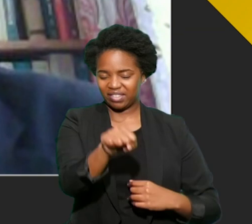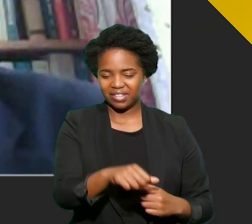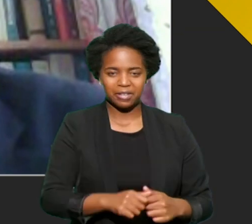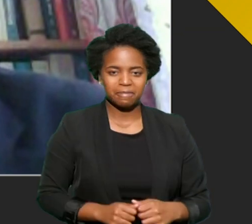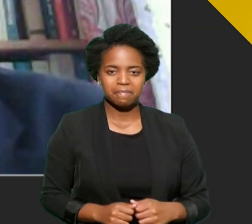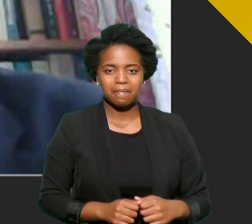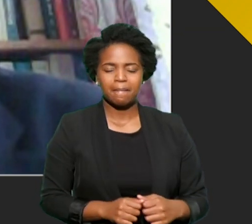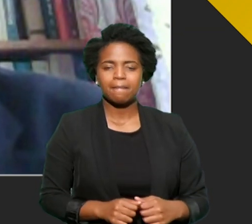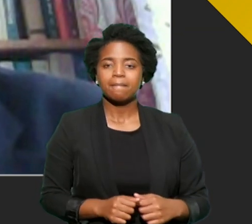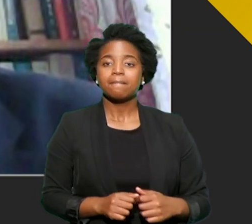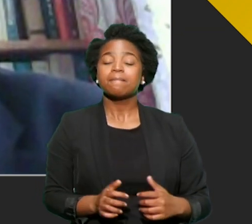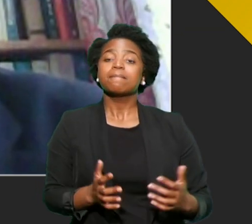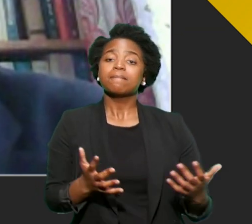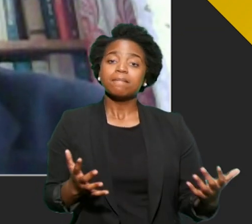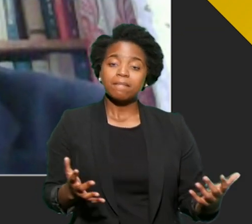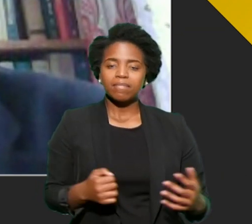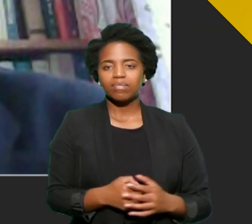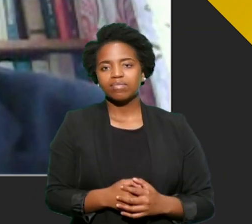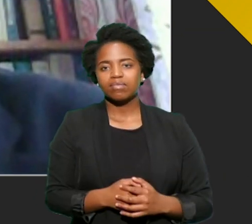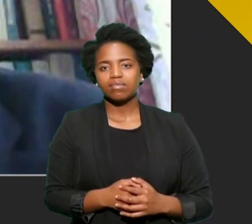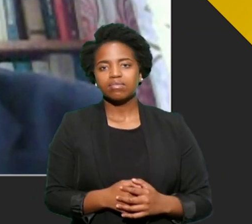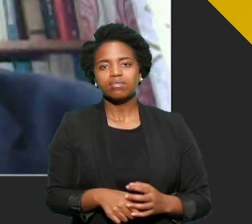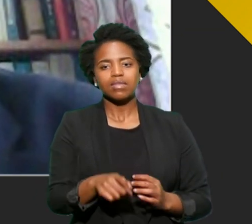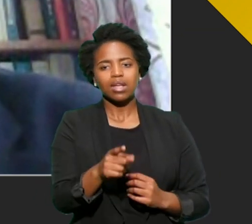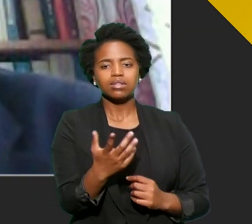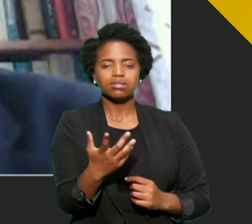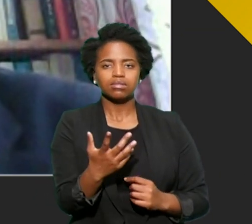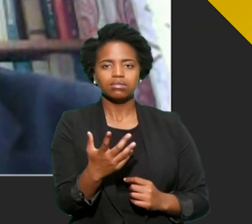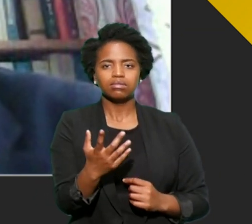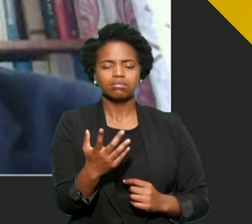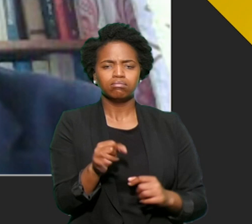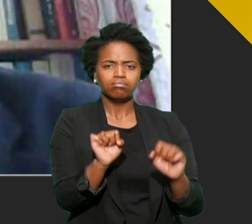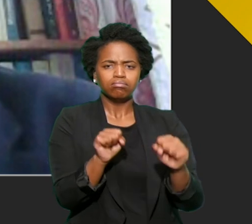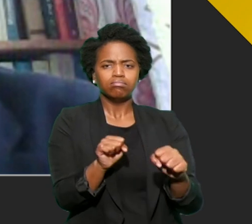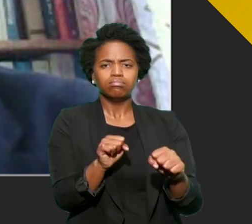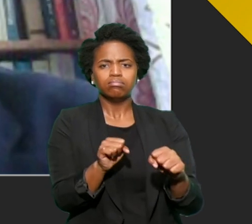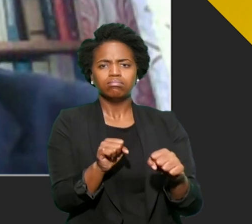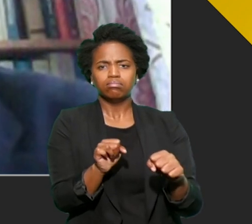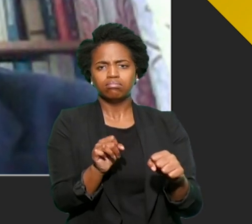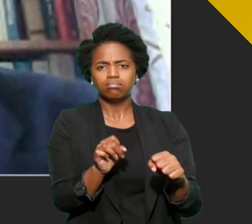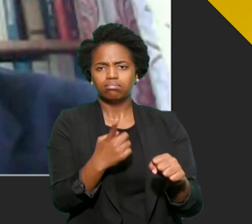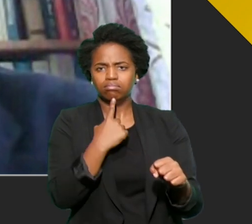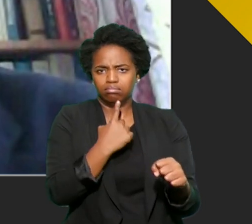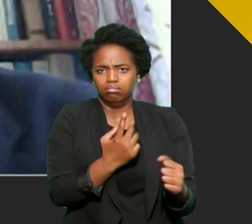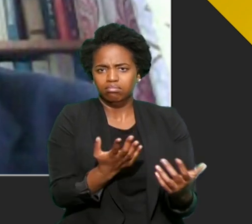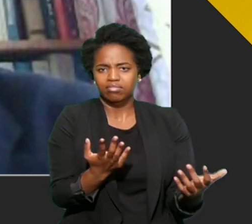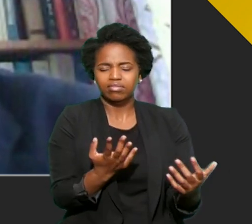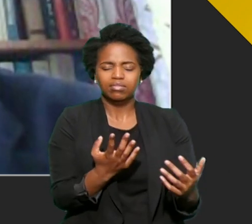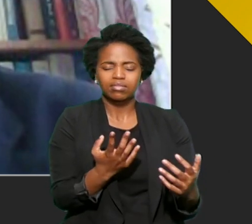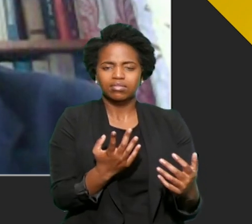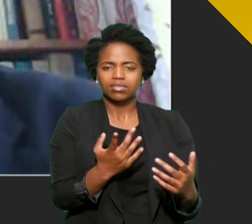fourth industrial revolution, as you started the initial question, and bring it to the point which you are interested